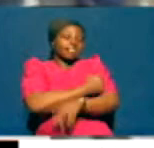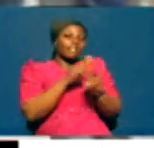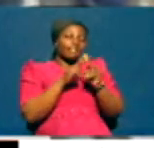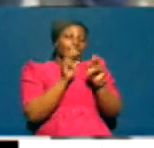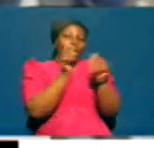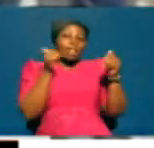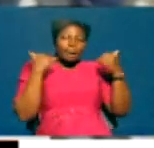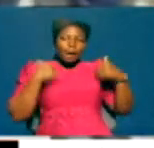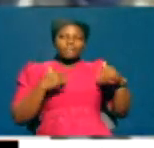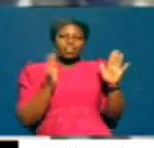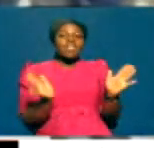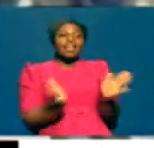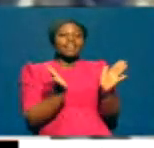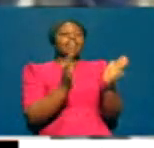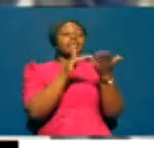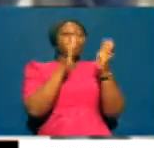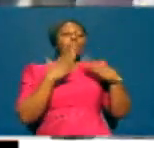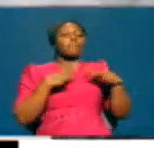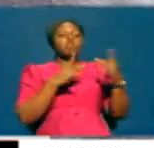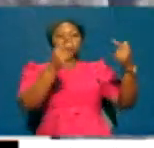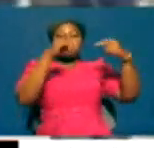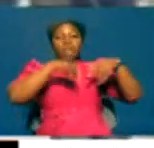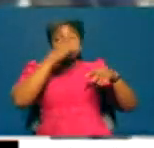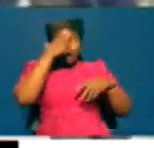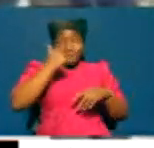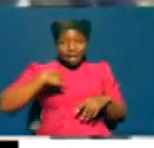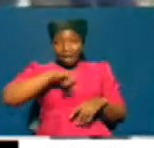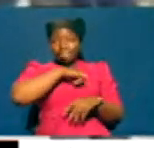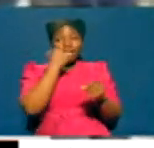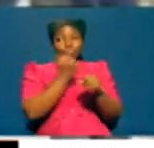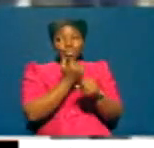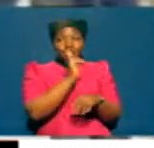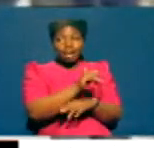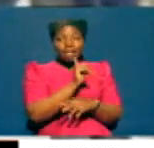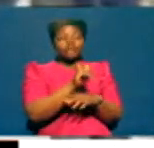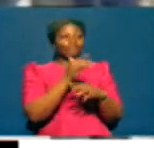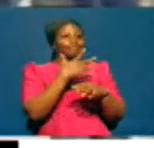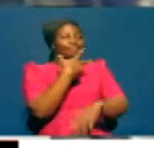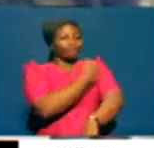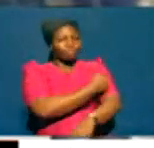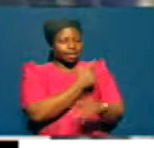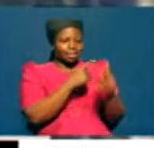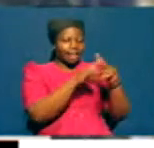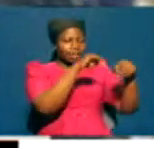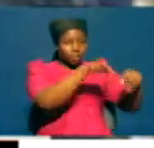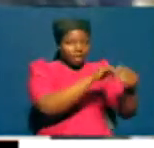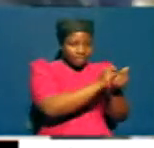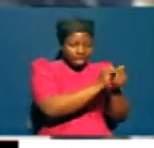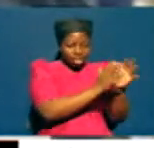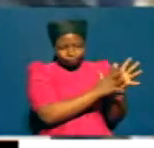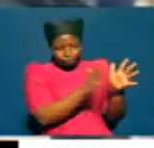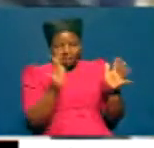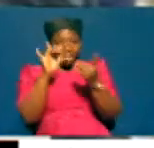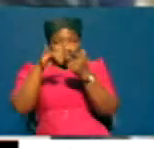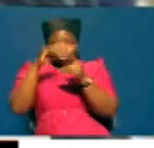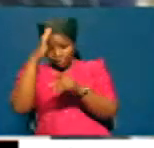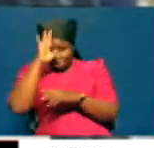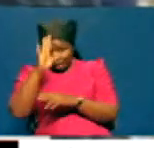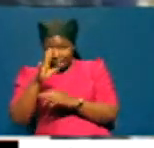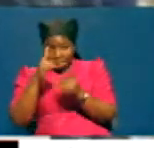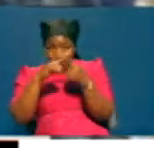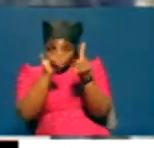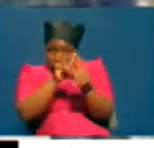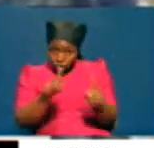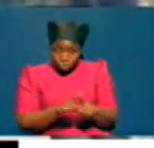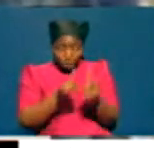encourage for more to come, because we are conducting the exercise from today, Friday, up to Sunday. However, from Monday you can also access